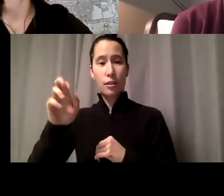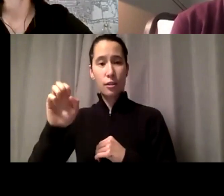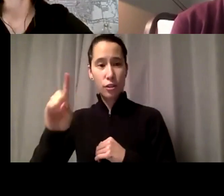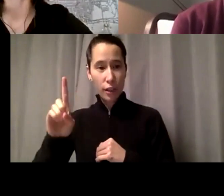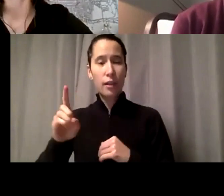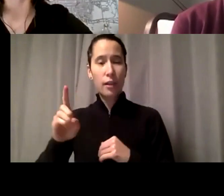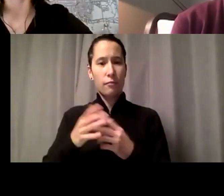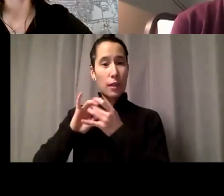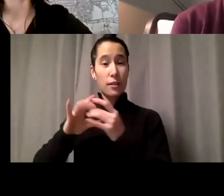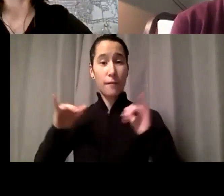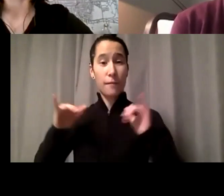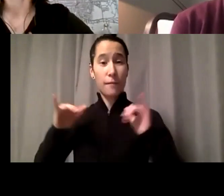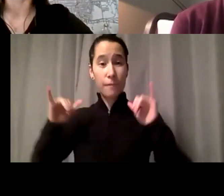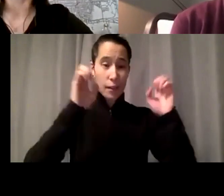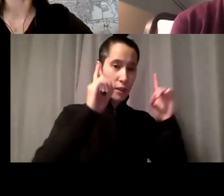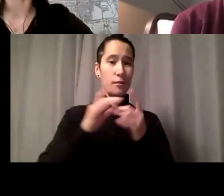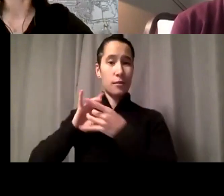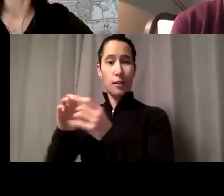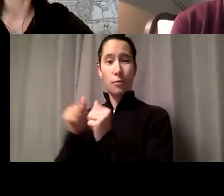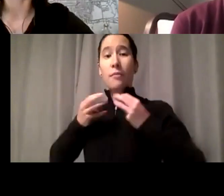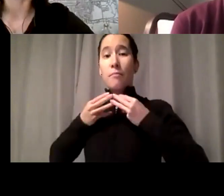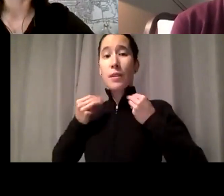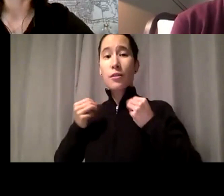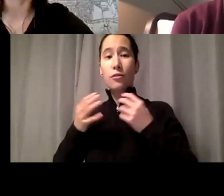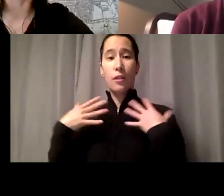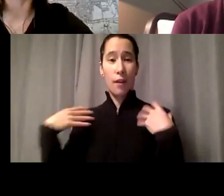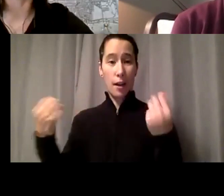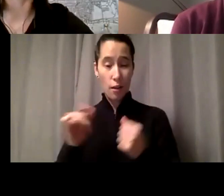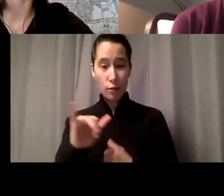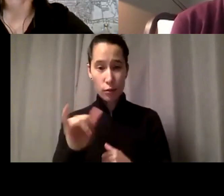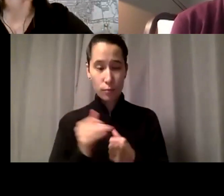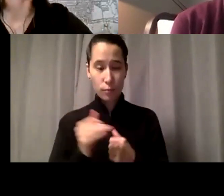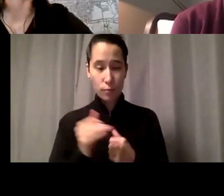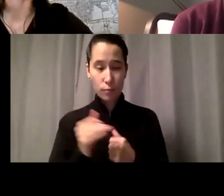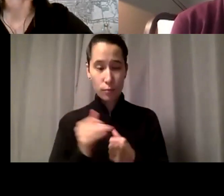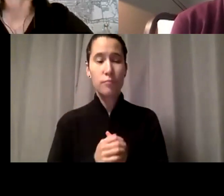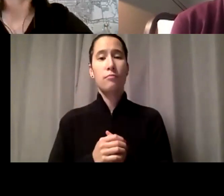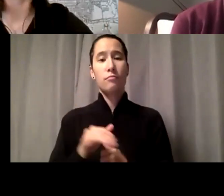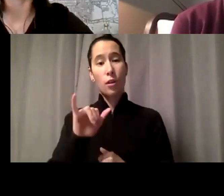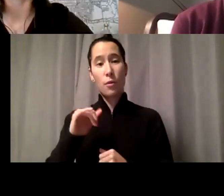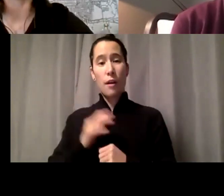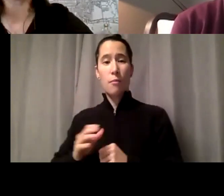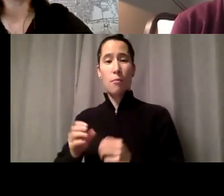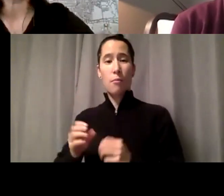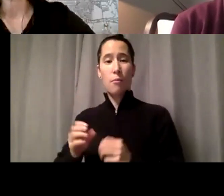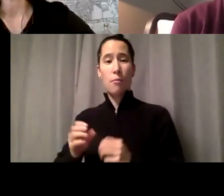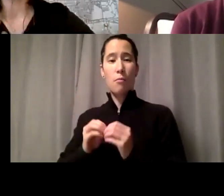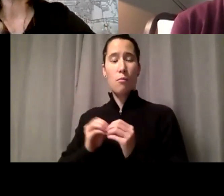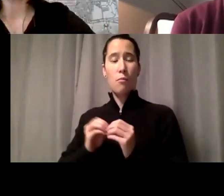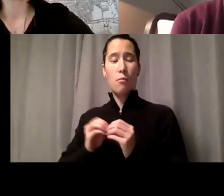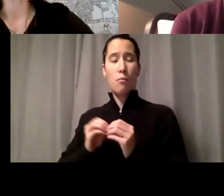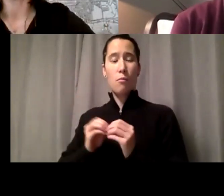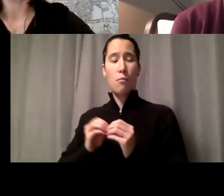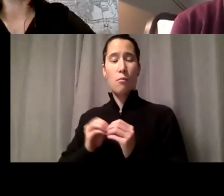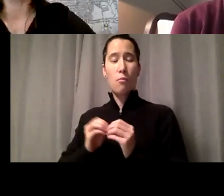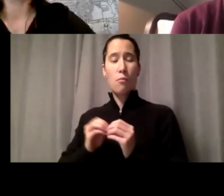the Ministry of Health. We'll then move on to a more formal presentation by our Director of Provincial Activation, Jared Cope. He'll speak